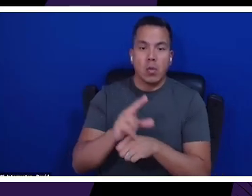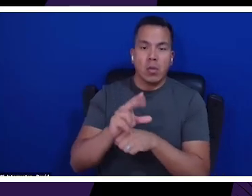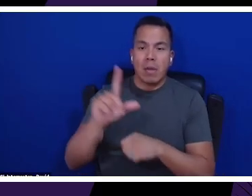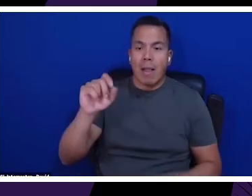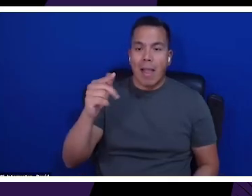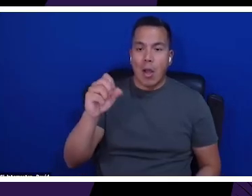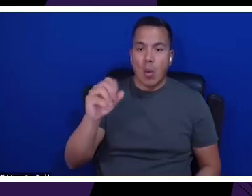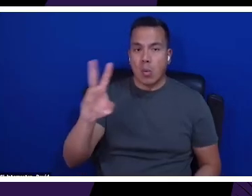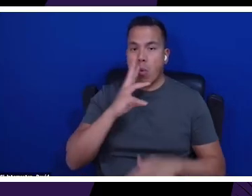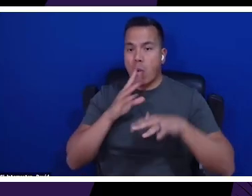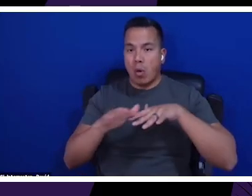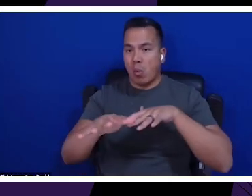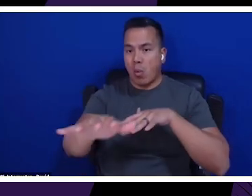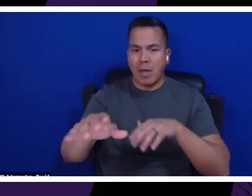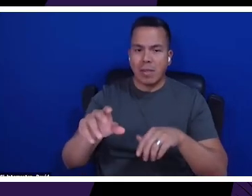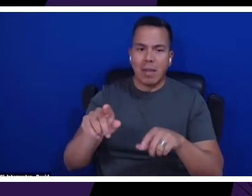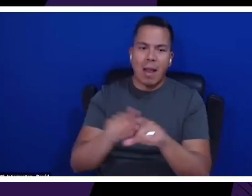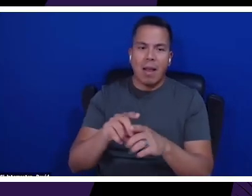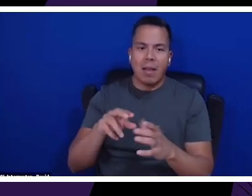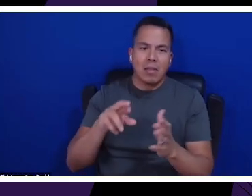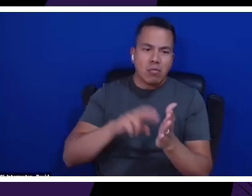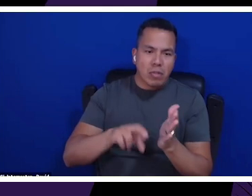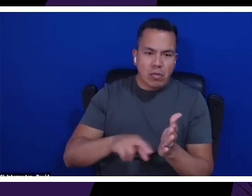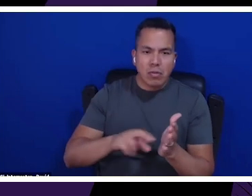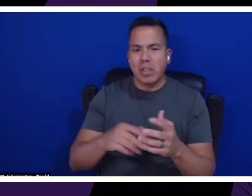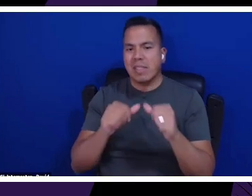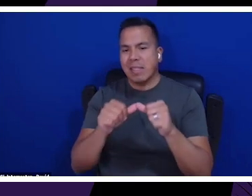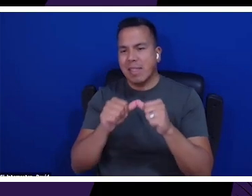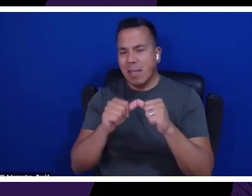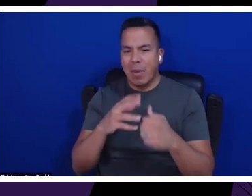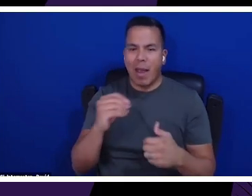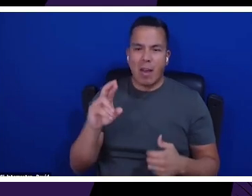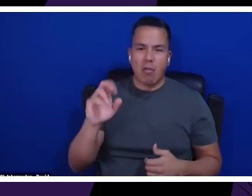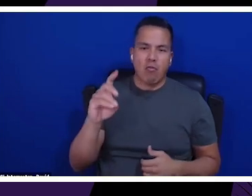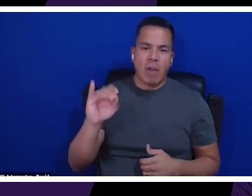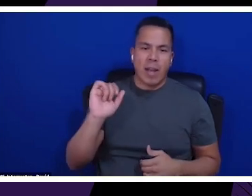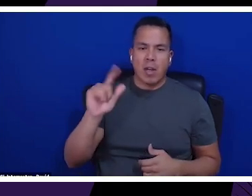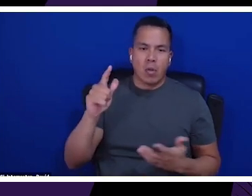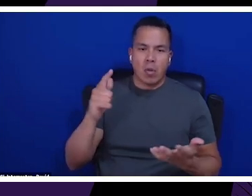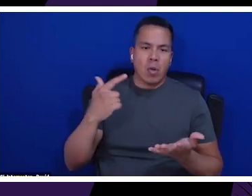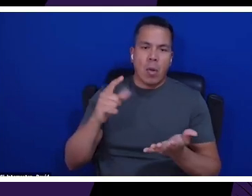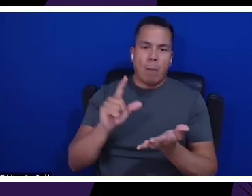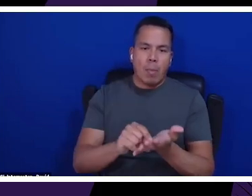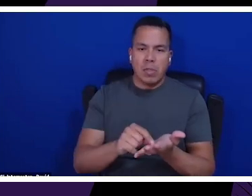research, sustainability, and radical collective publishing practices.